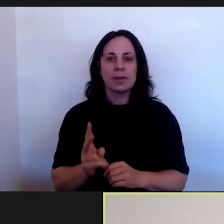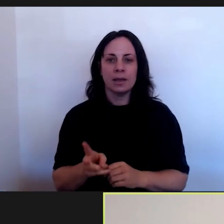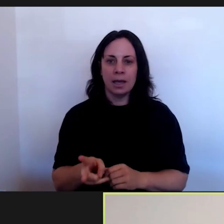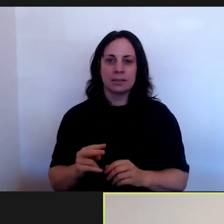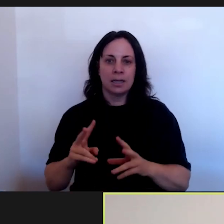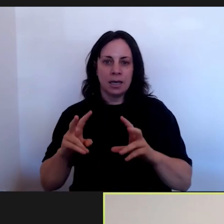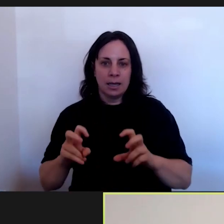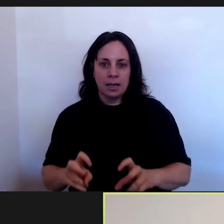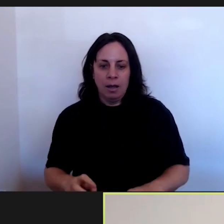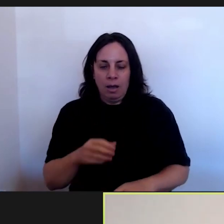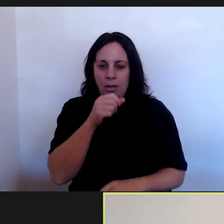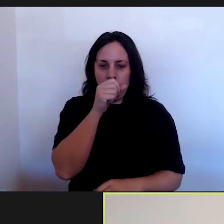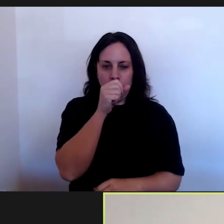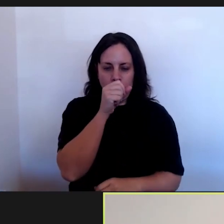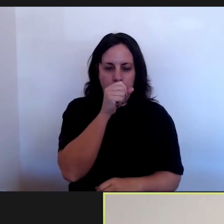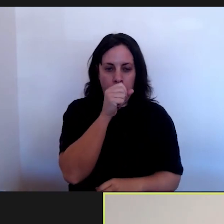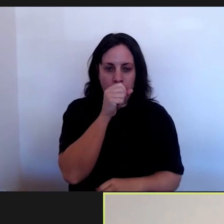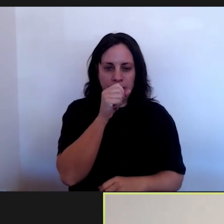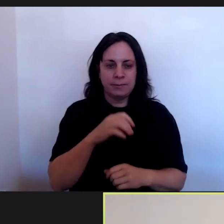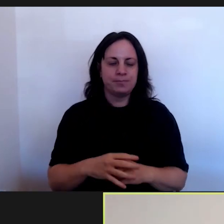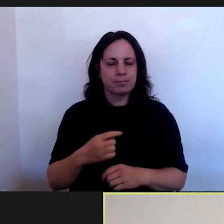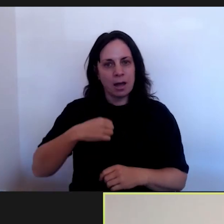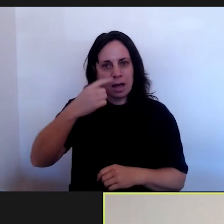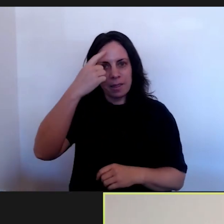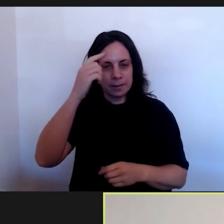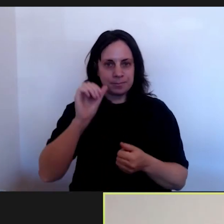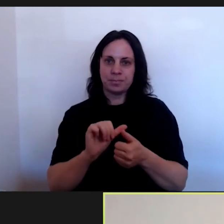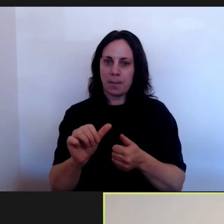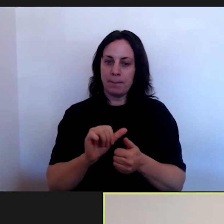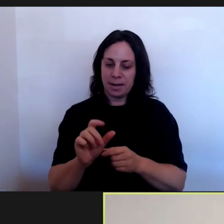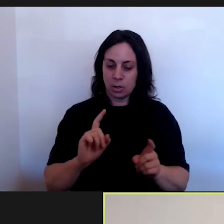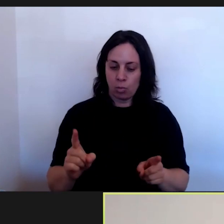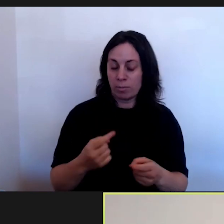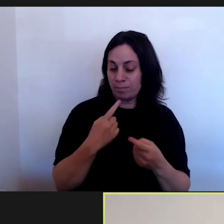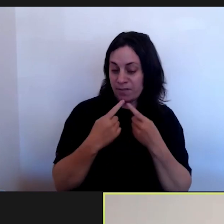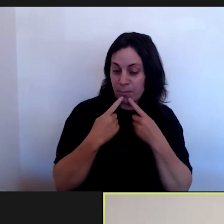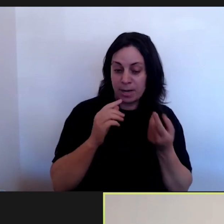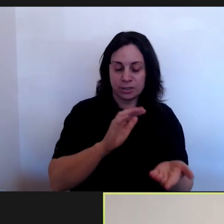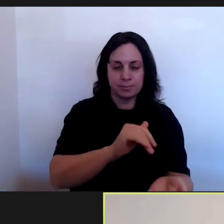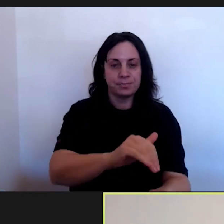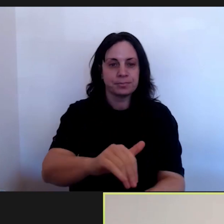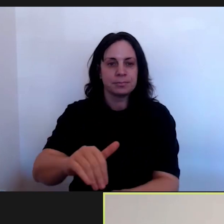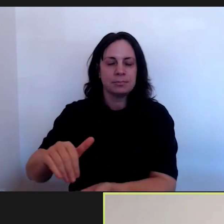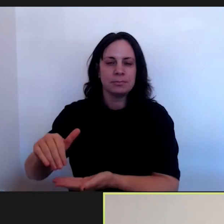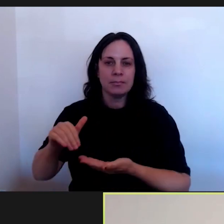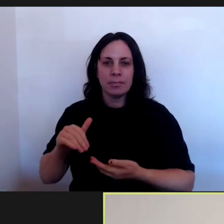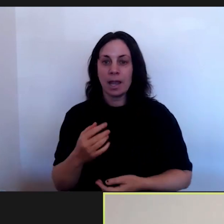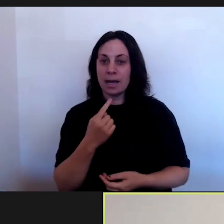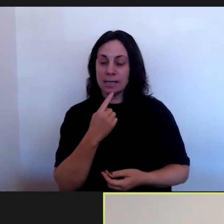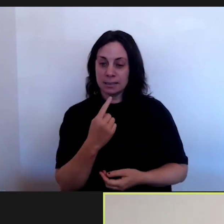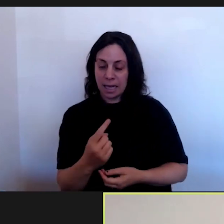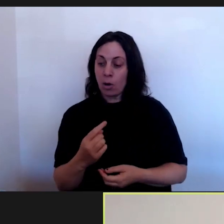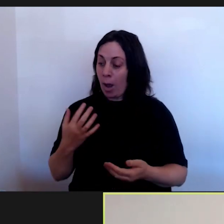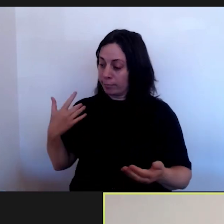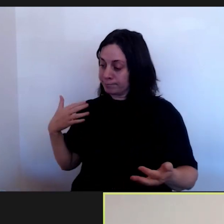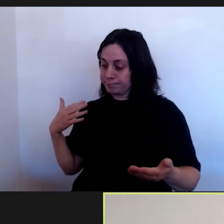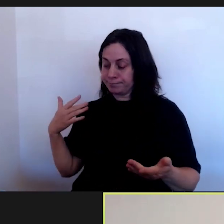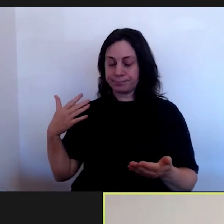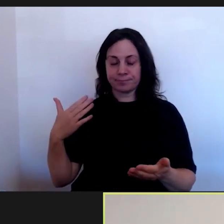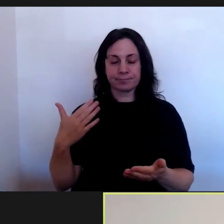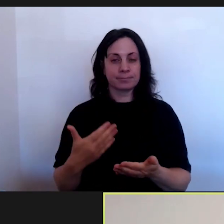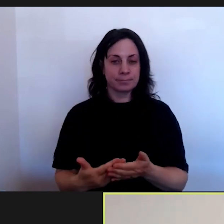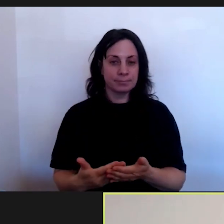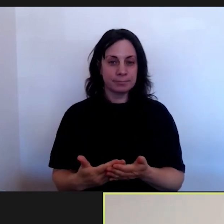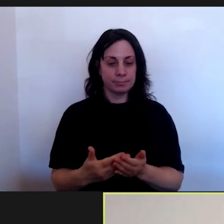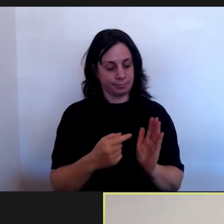be better is actually collecting that information that's been collected over the years and saying, here is what's come up over the years, and then